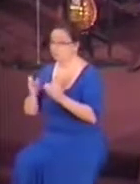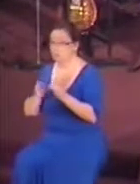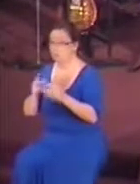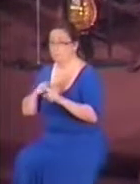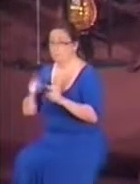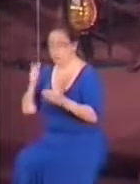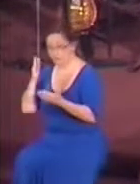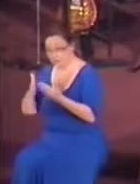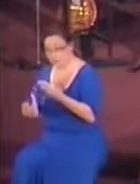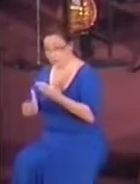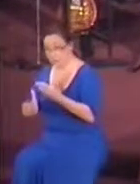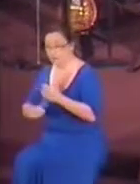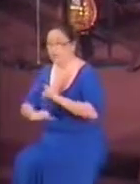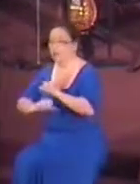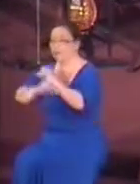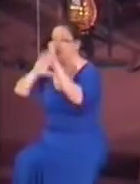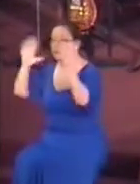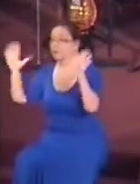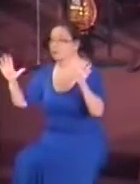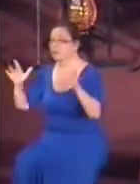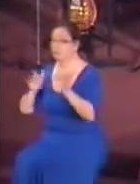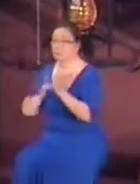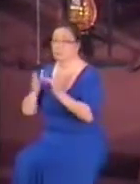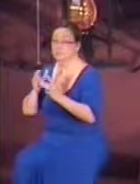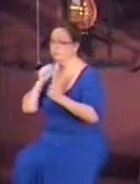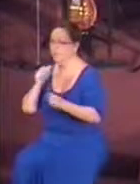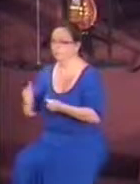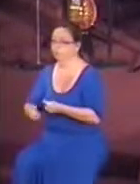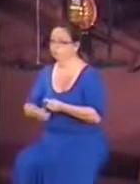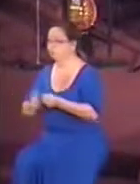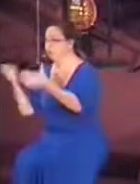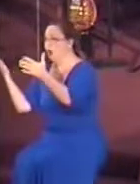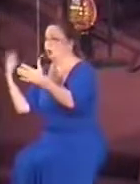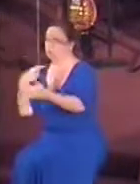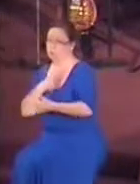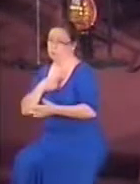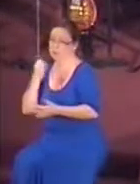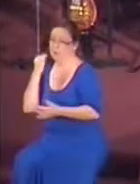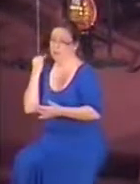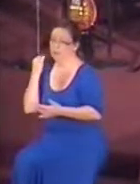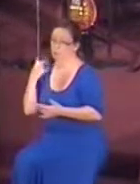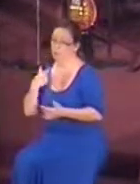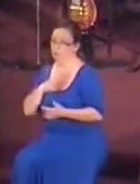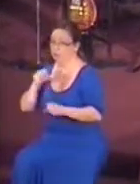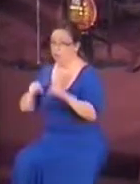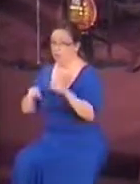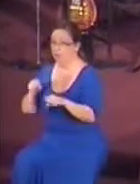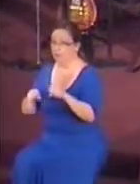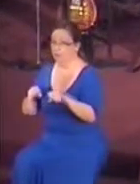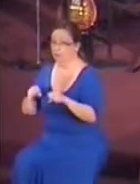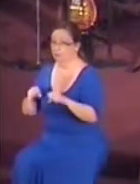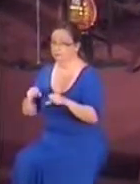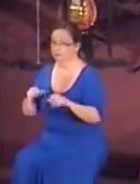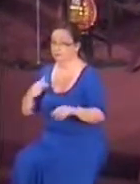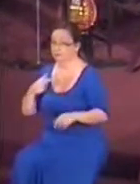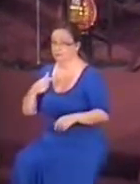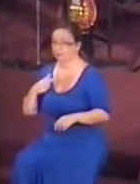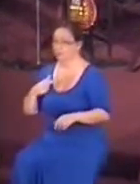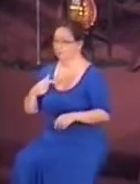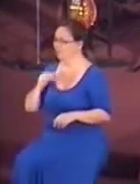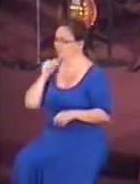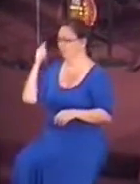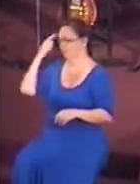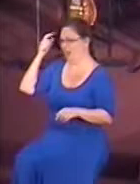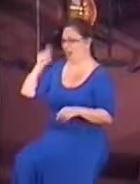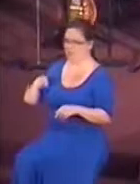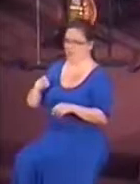I would simply say this. Jesus doesn't toss you out if you doubt. And so we think, I've got to work all this out before I become a